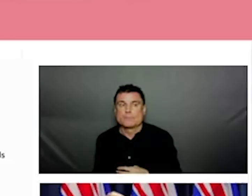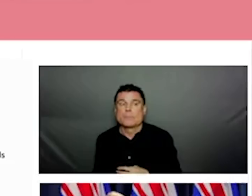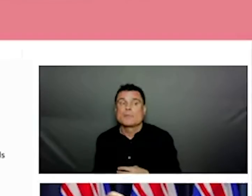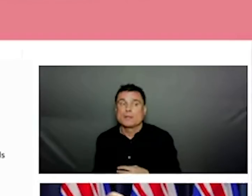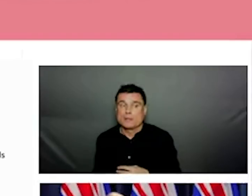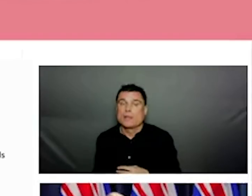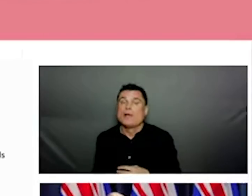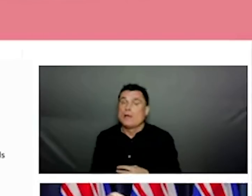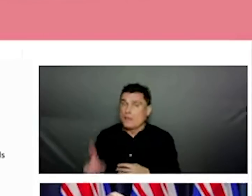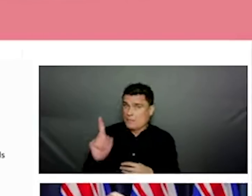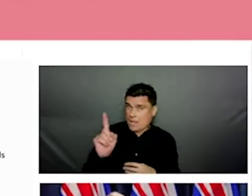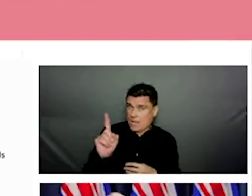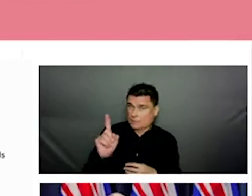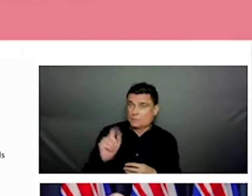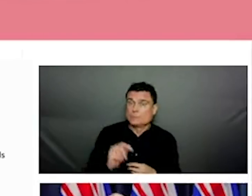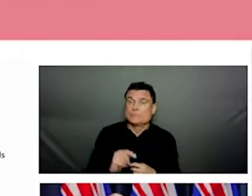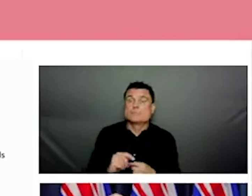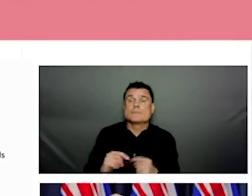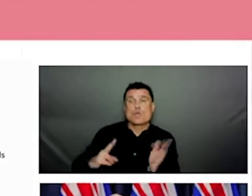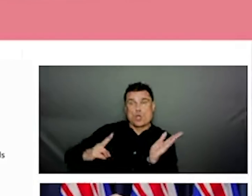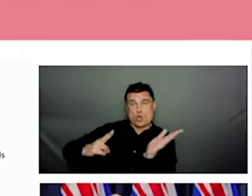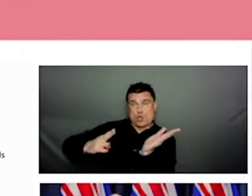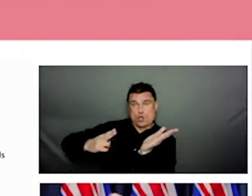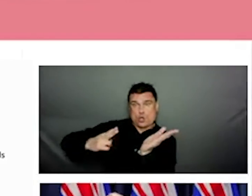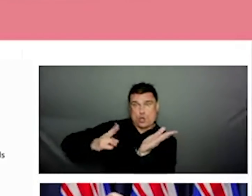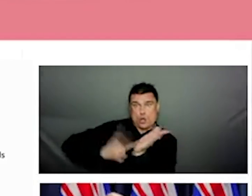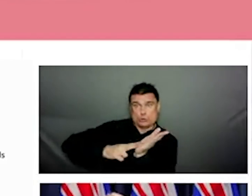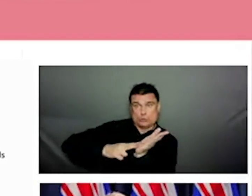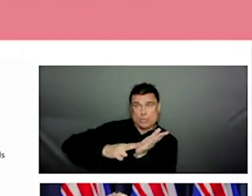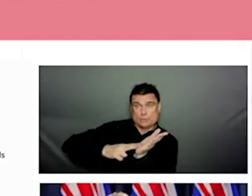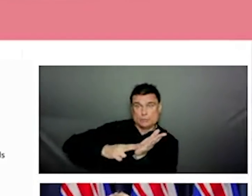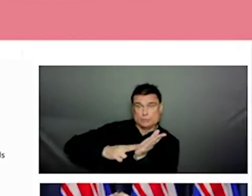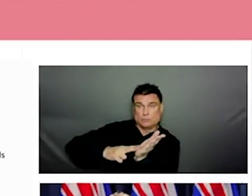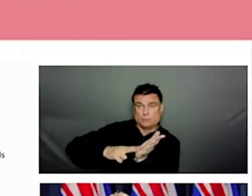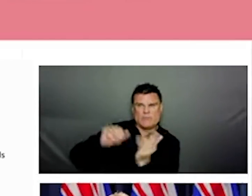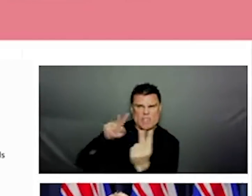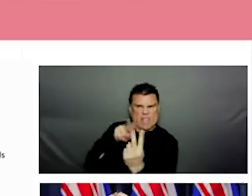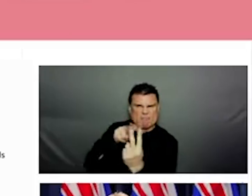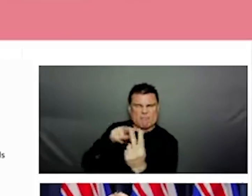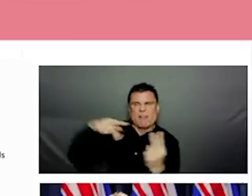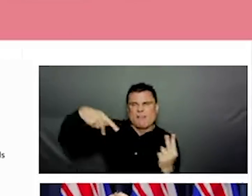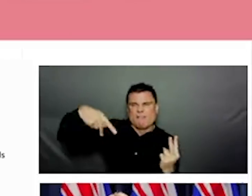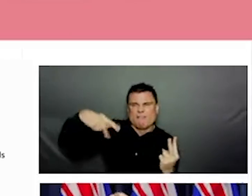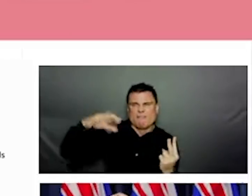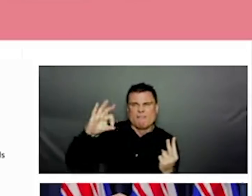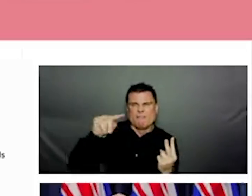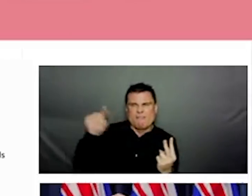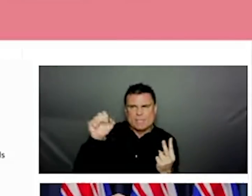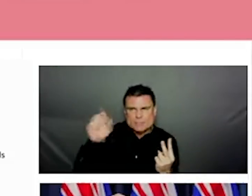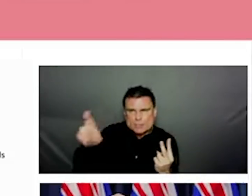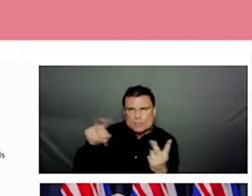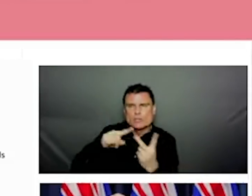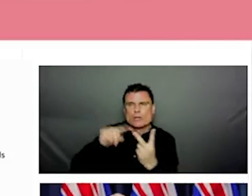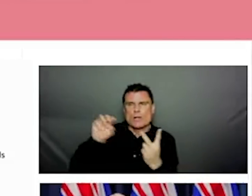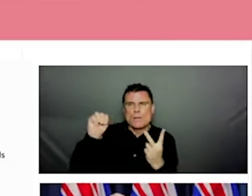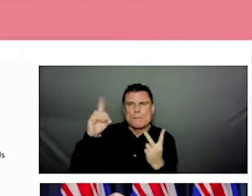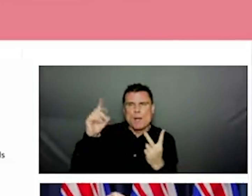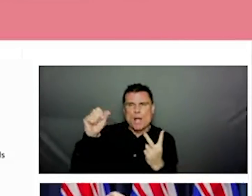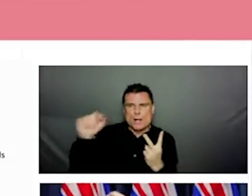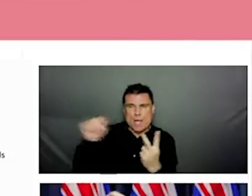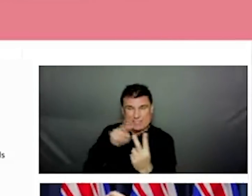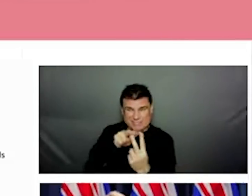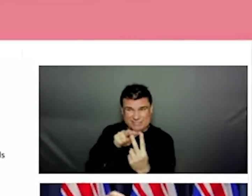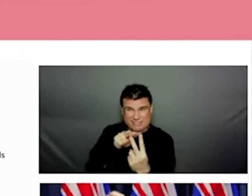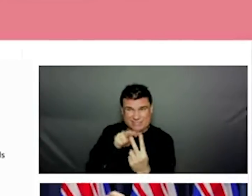until quarter 2 in Canada. So we may not receive the Janssen & Janssen